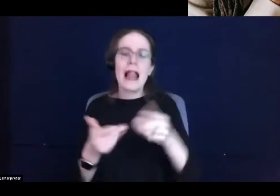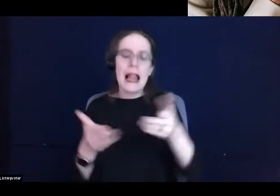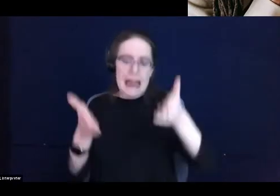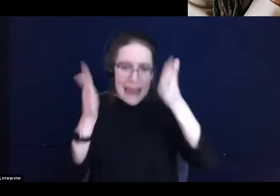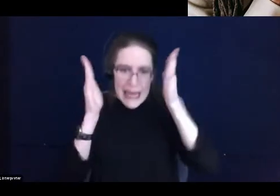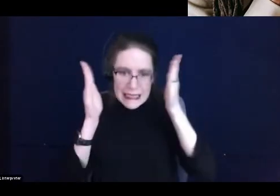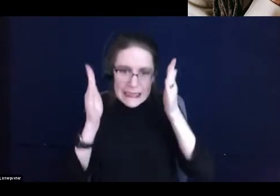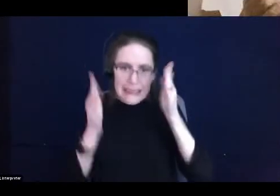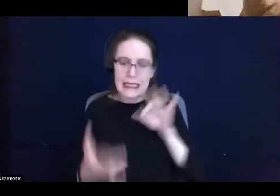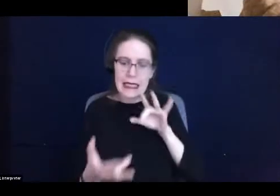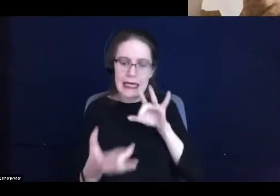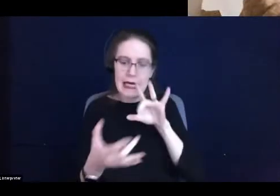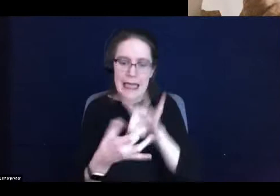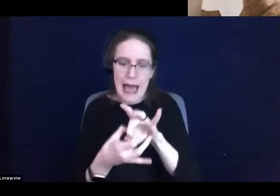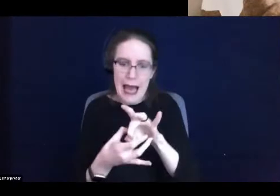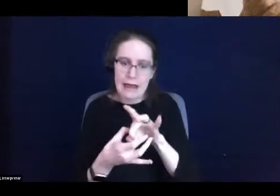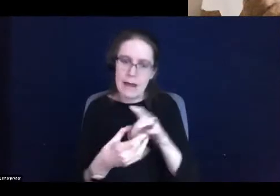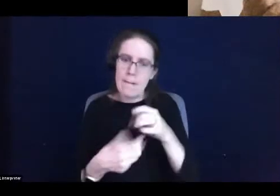heard.